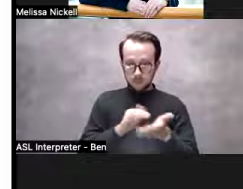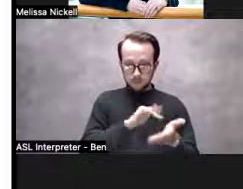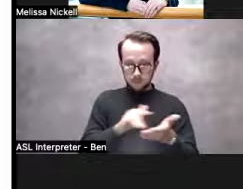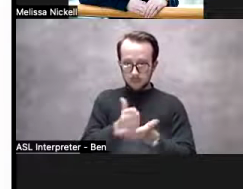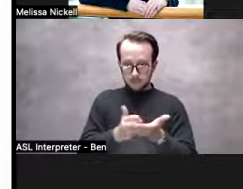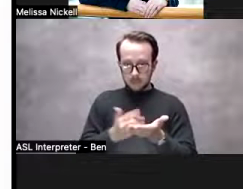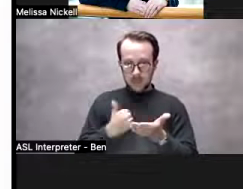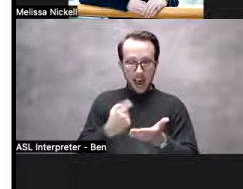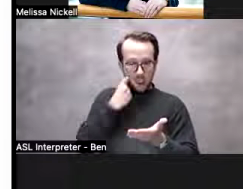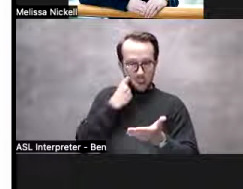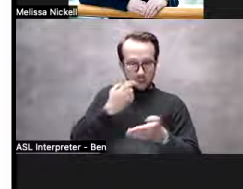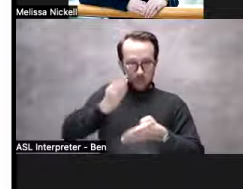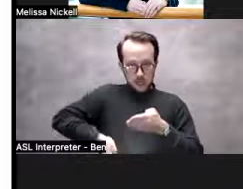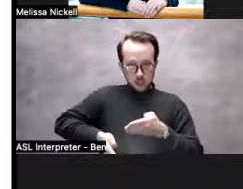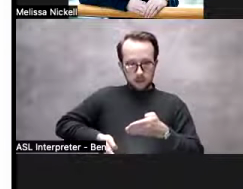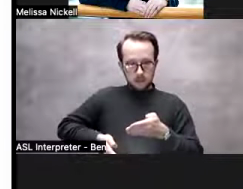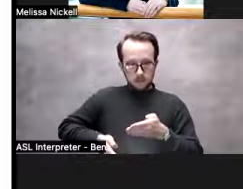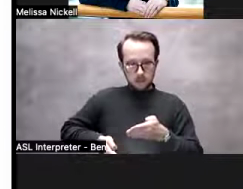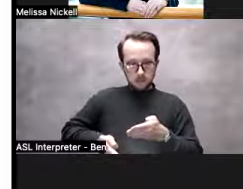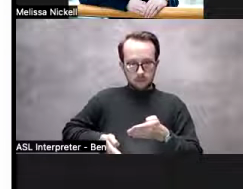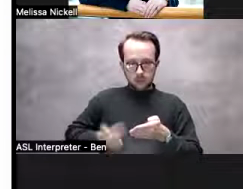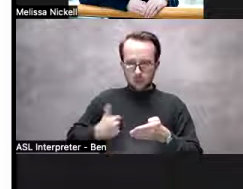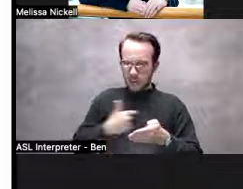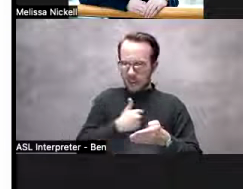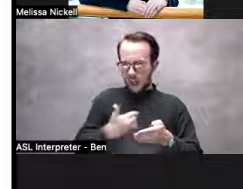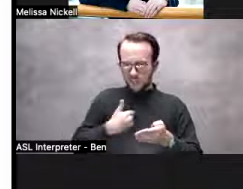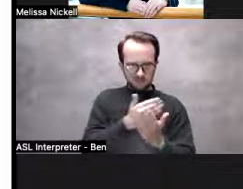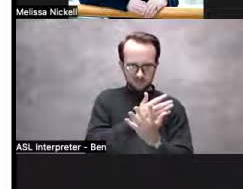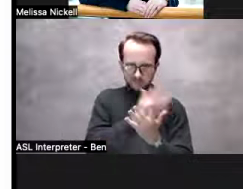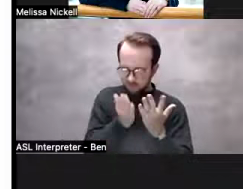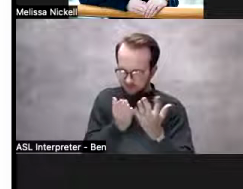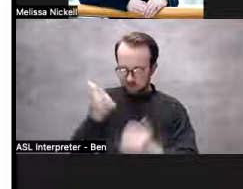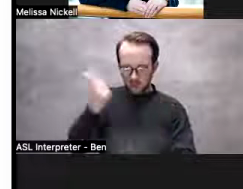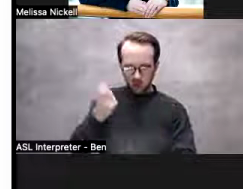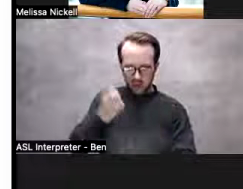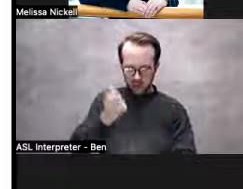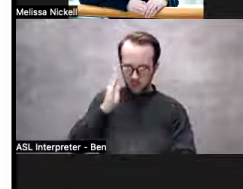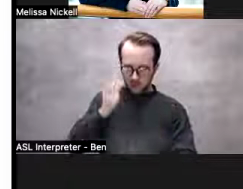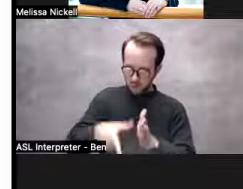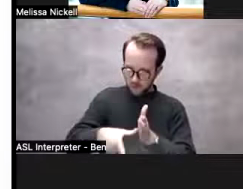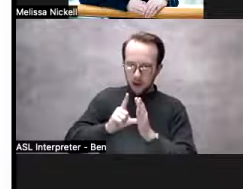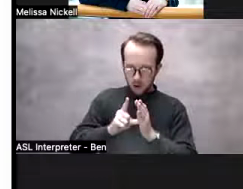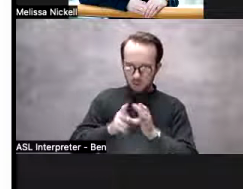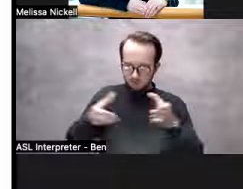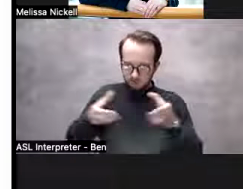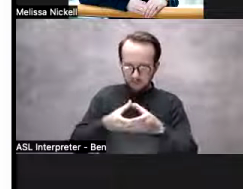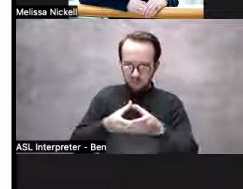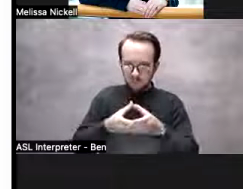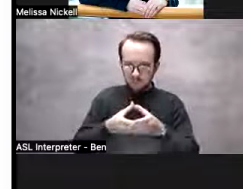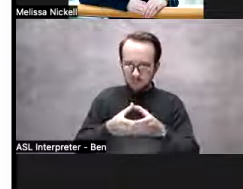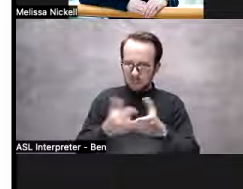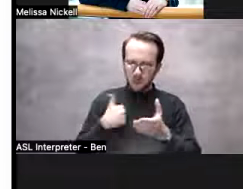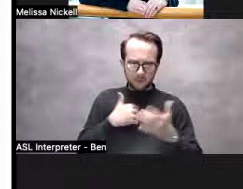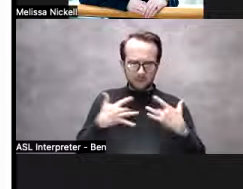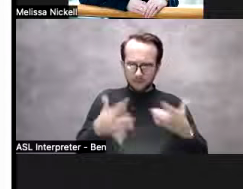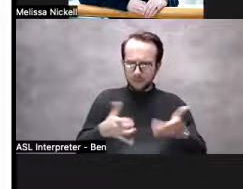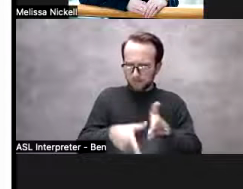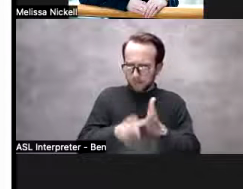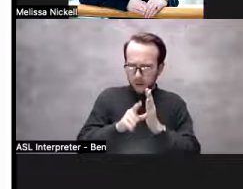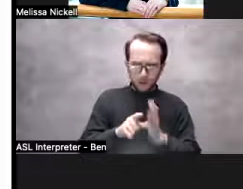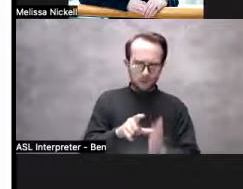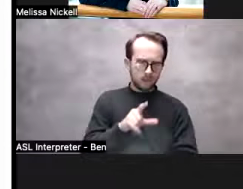rotated off of, when we had our series of grants that we were going to review in our study section, and we normally reviewed 40 to 45 grants